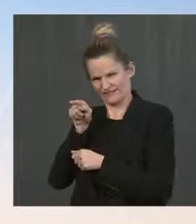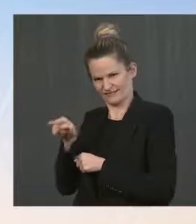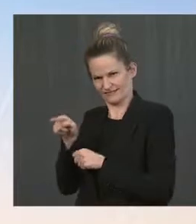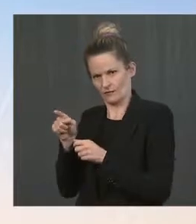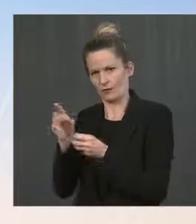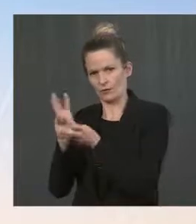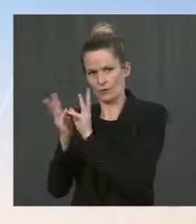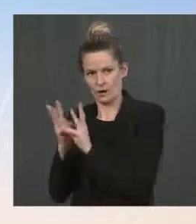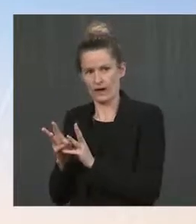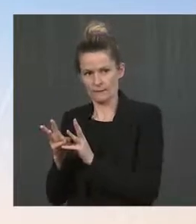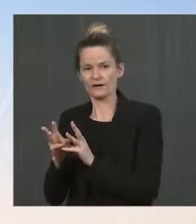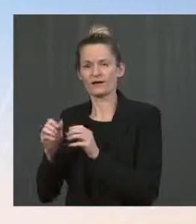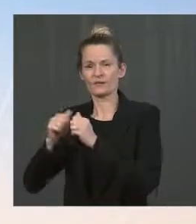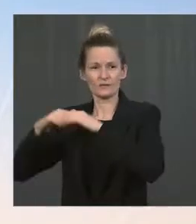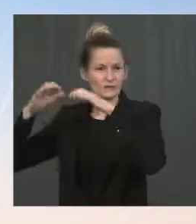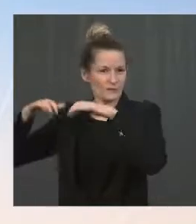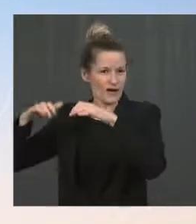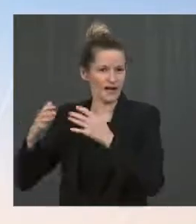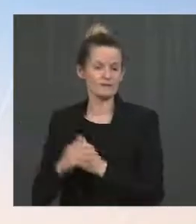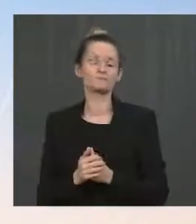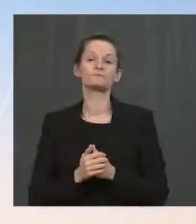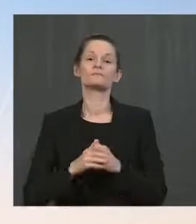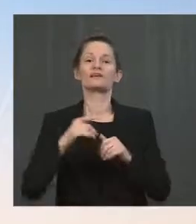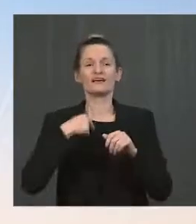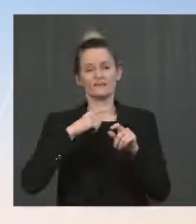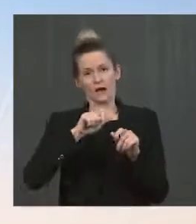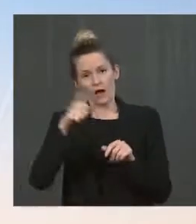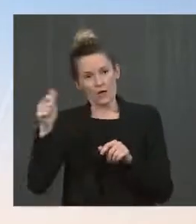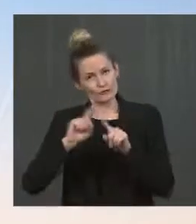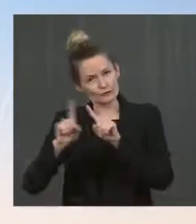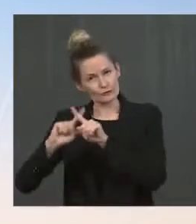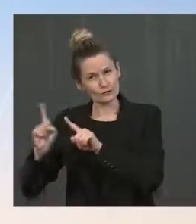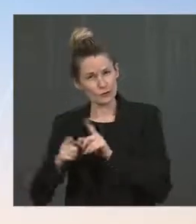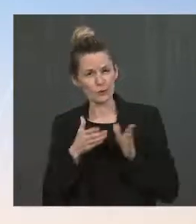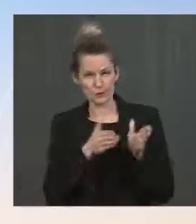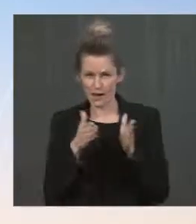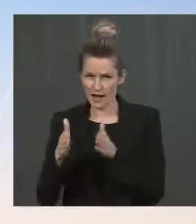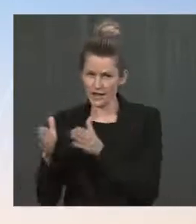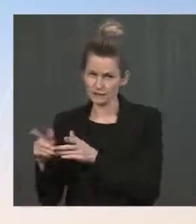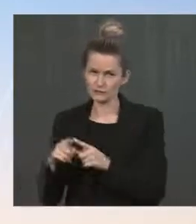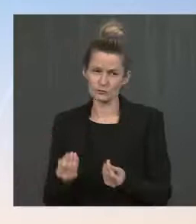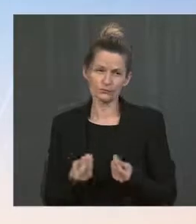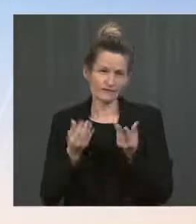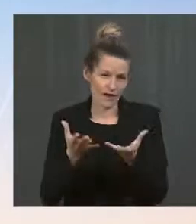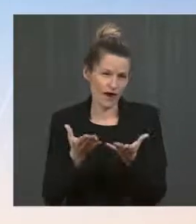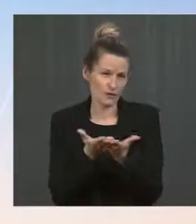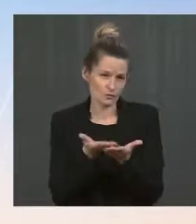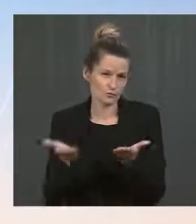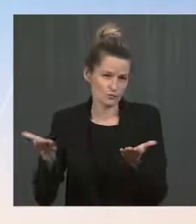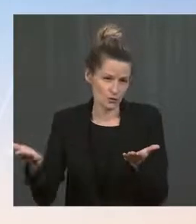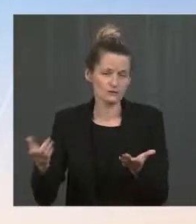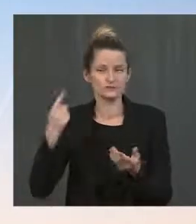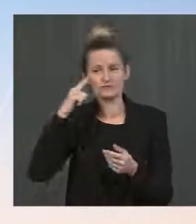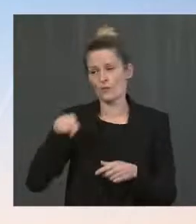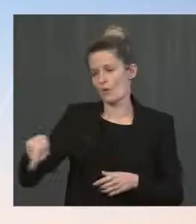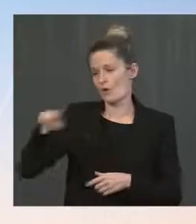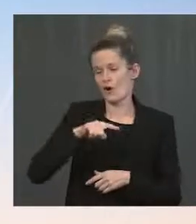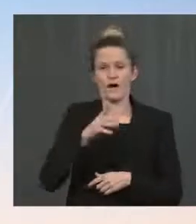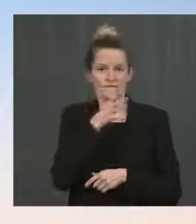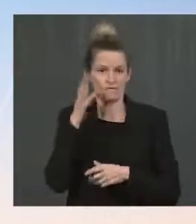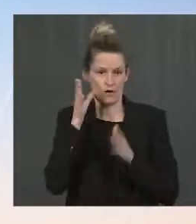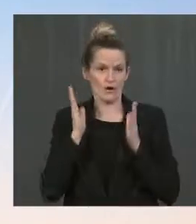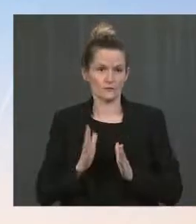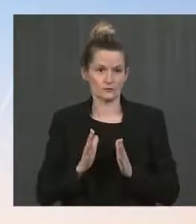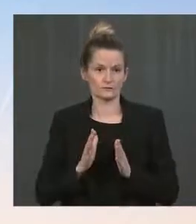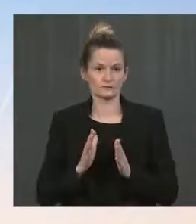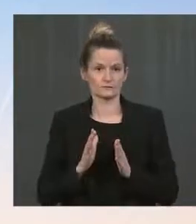assistance. Historically, we've always provided resources to farmers to be able to pay for the cost of hauling water to